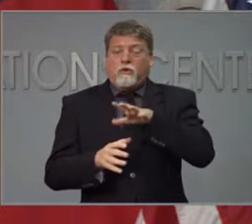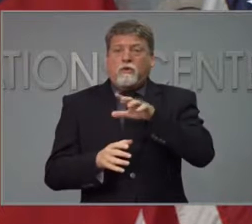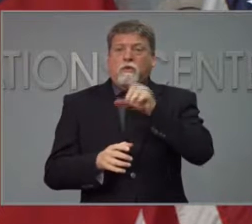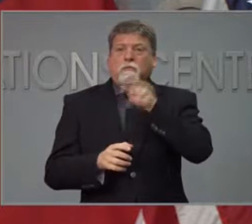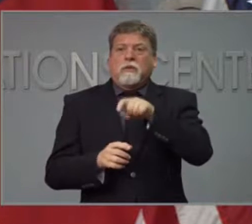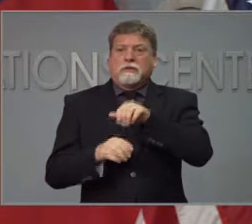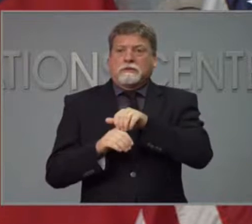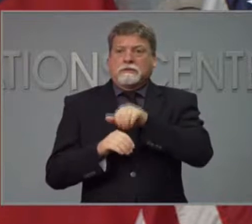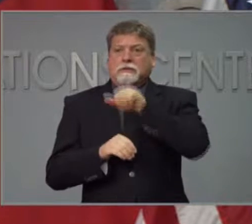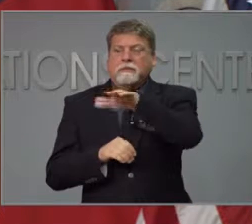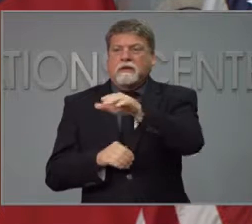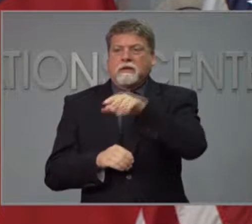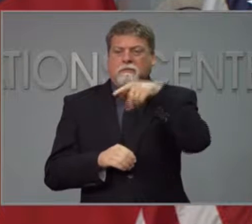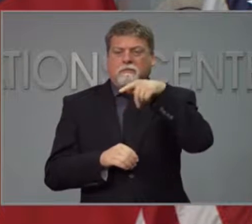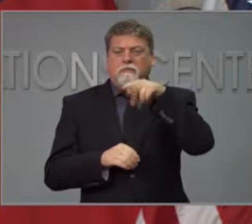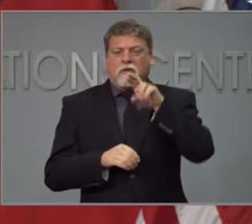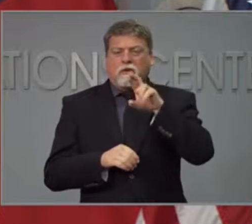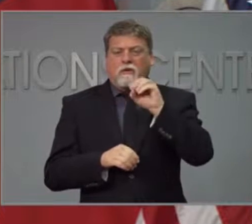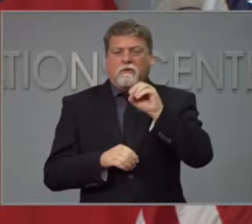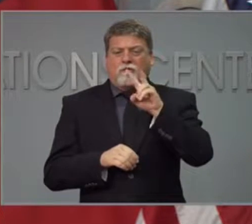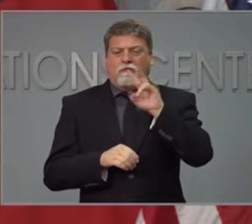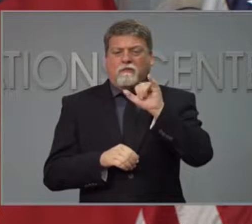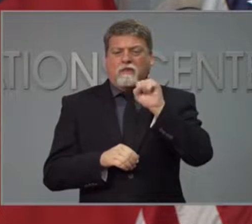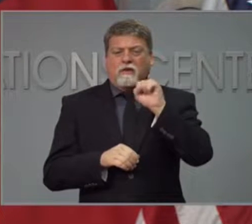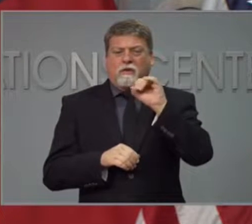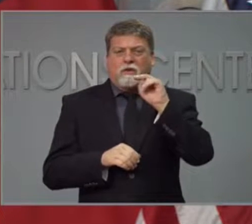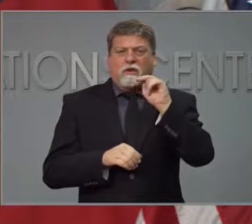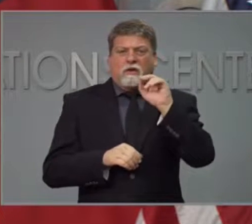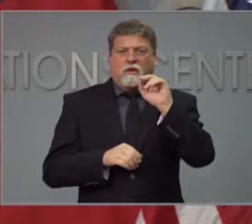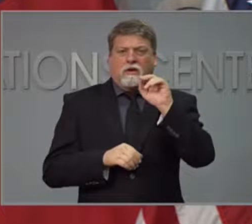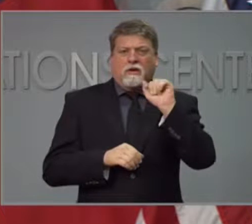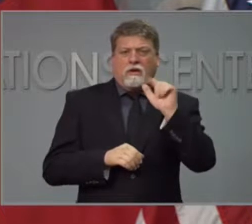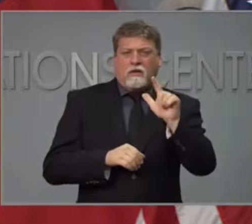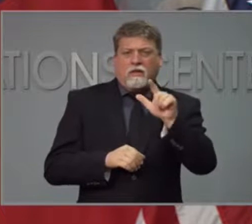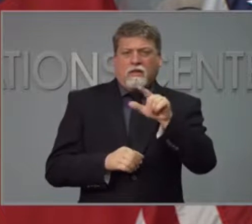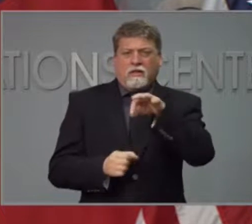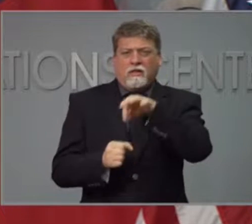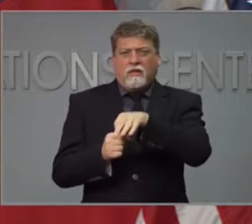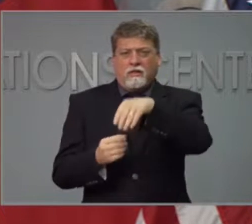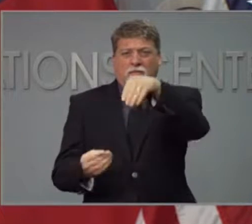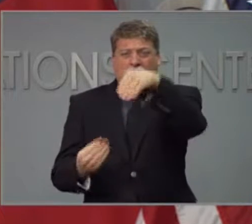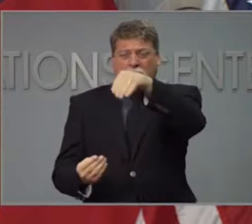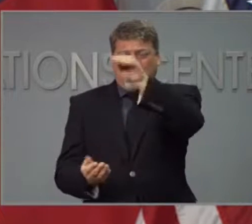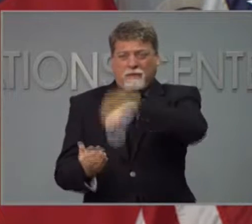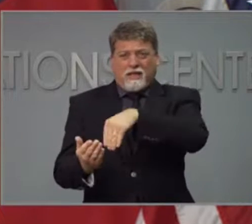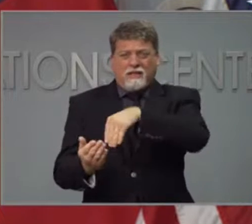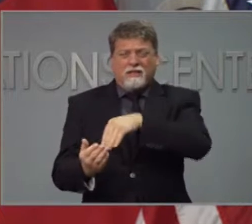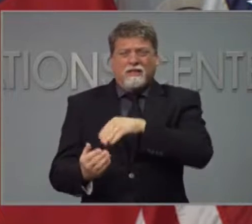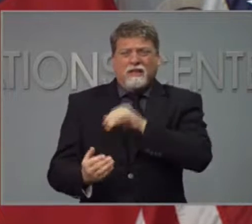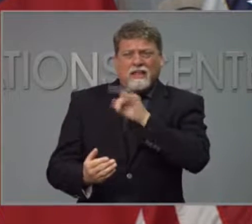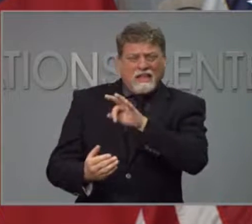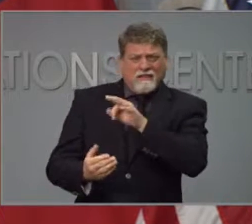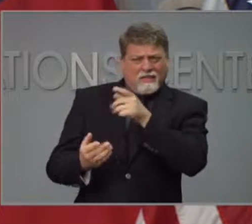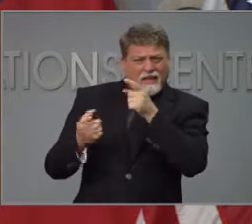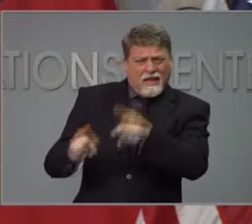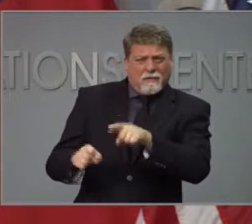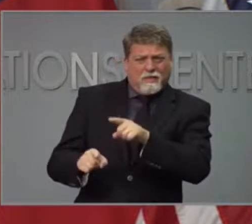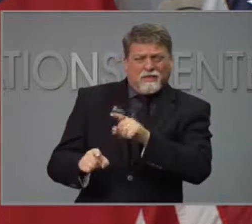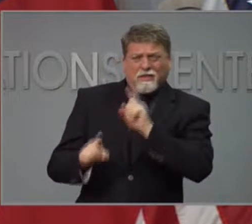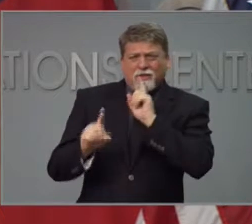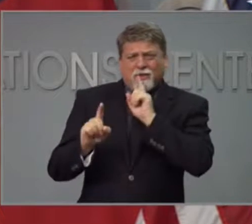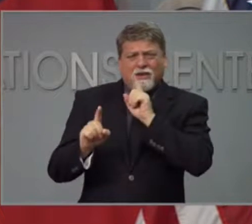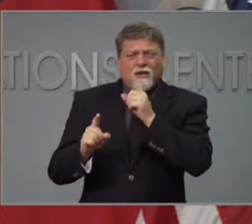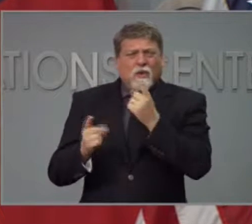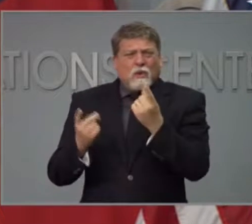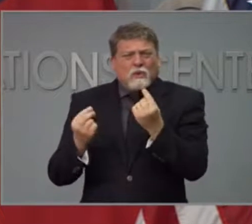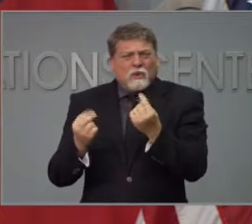able to check on the status of that for 10 days, but do they need to come in and speak to people at the Board of Elections